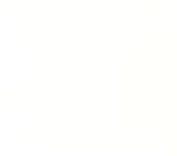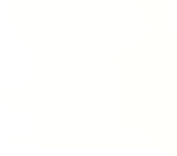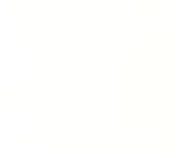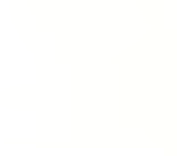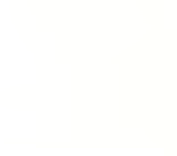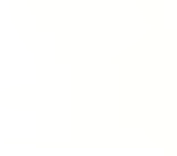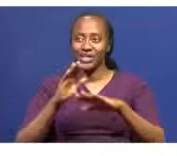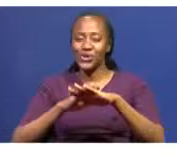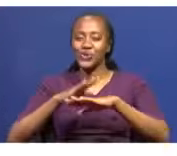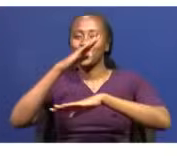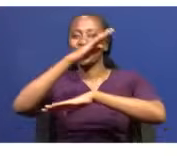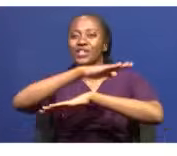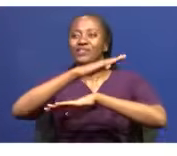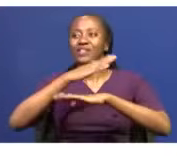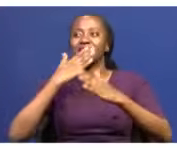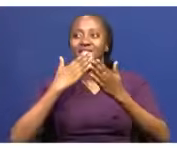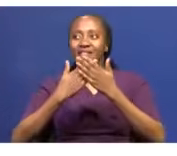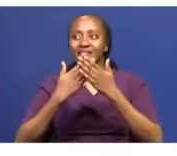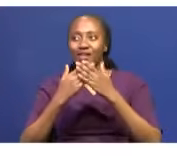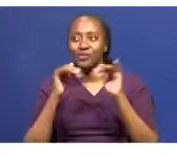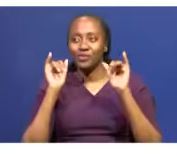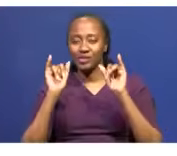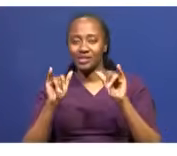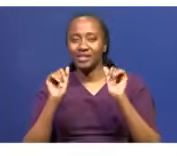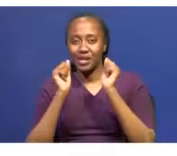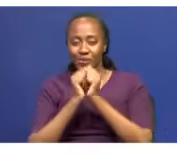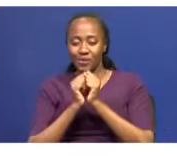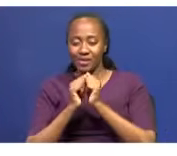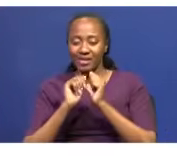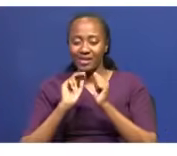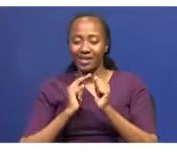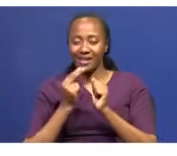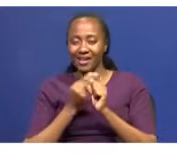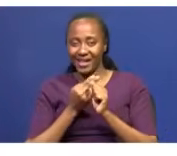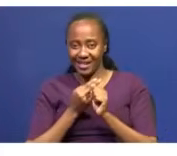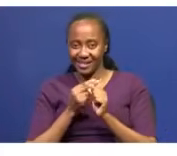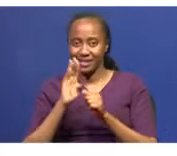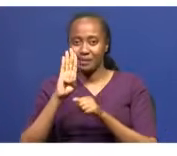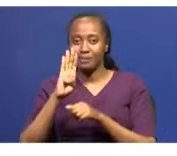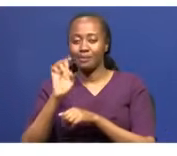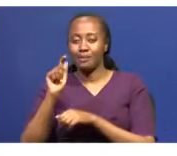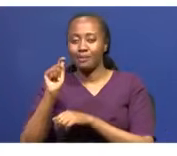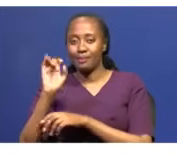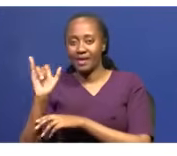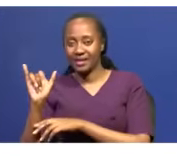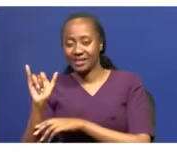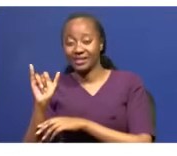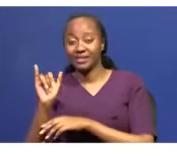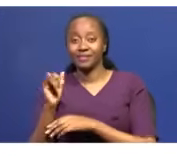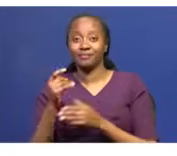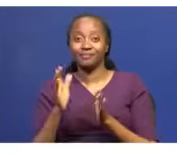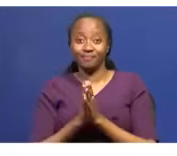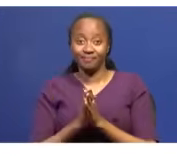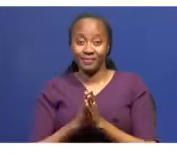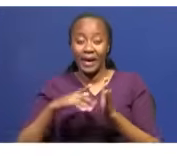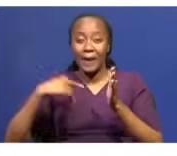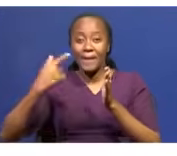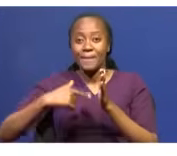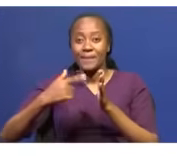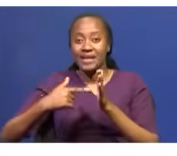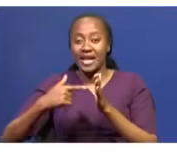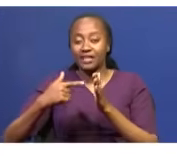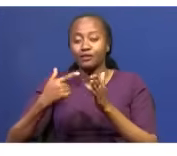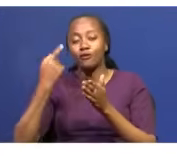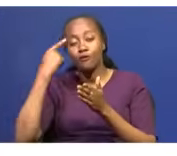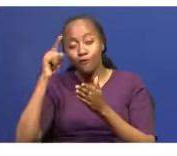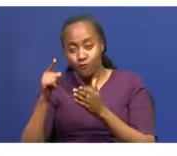A very good evening to you. Thank you for staying with Prime Edition. It's time for the business news. My name is Betty Kiptum. Millers should scale up their